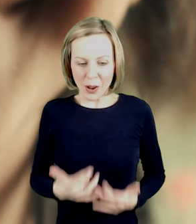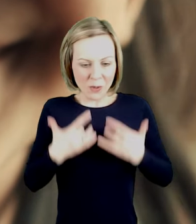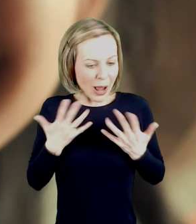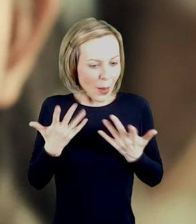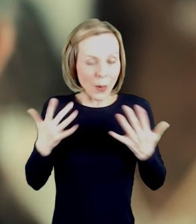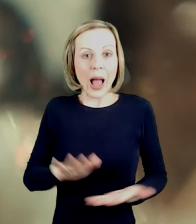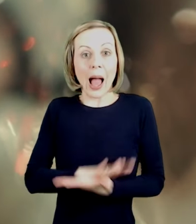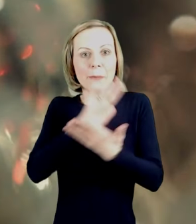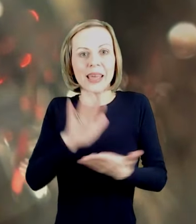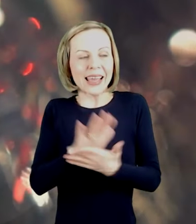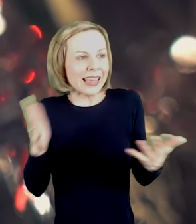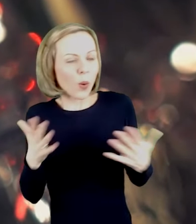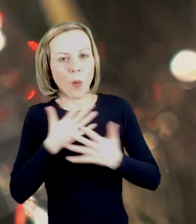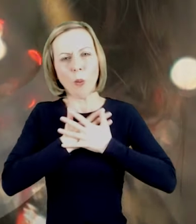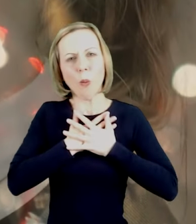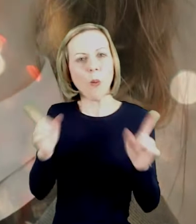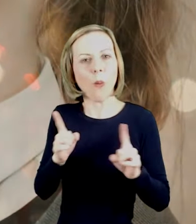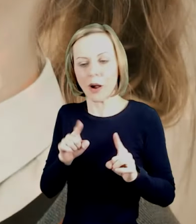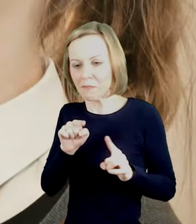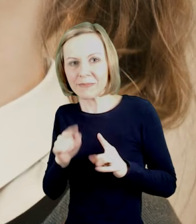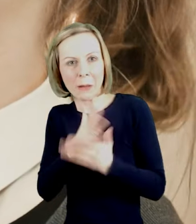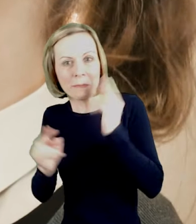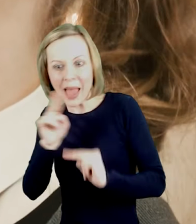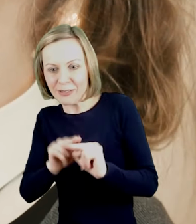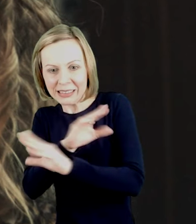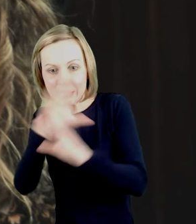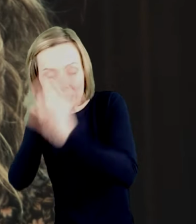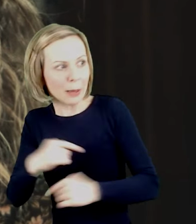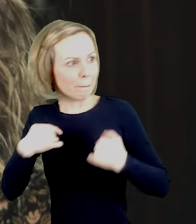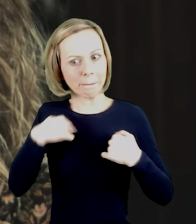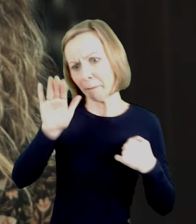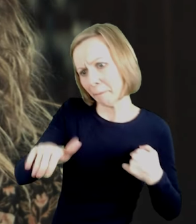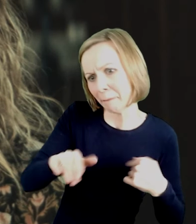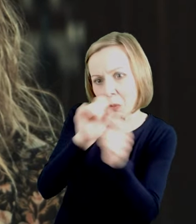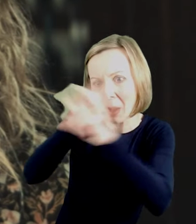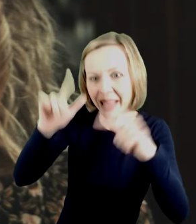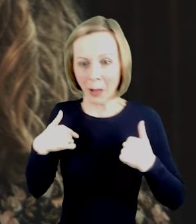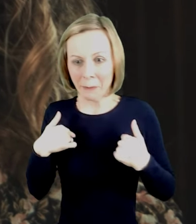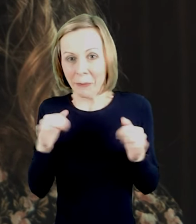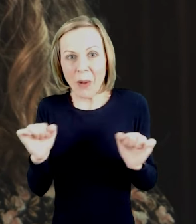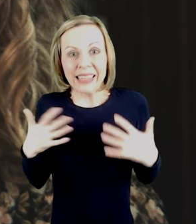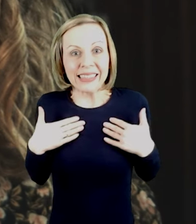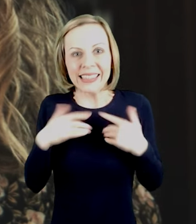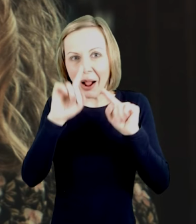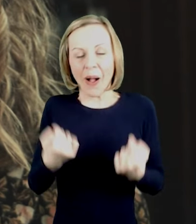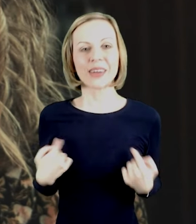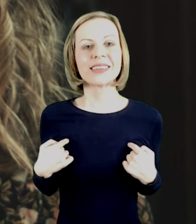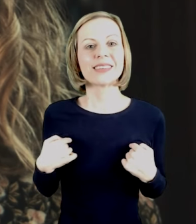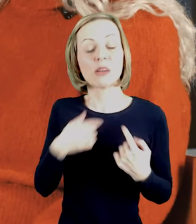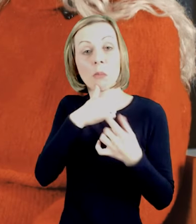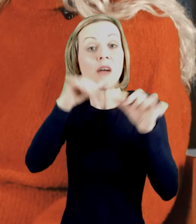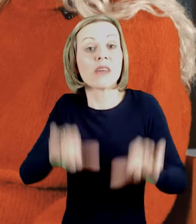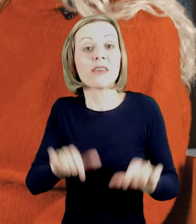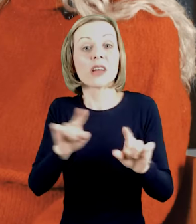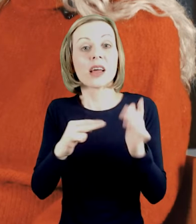so happy. Waking up my parents too excited to wait. My favourite thing about Christmas in schools is the nativity.